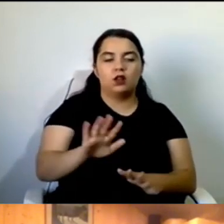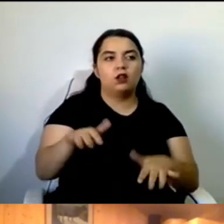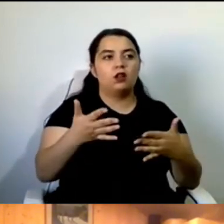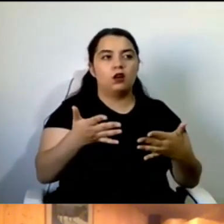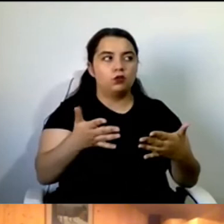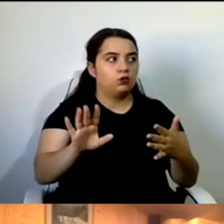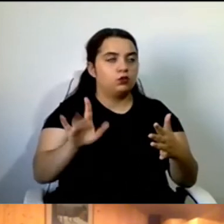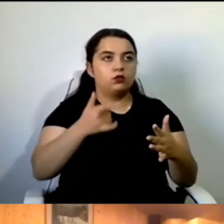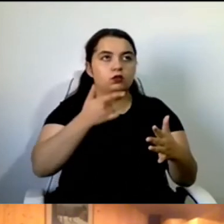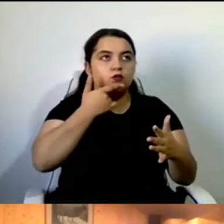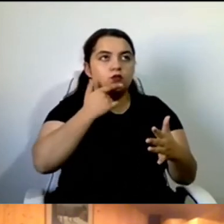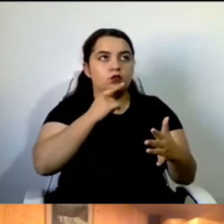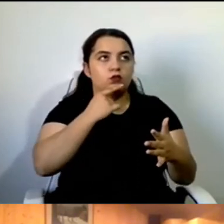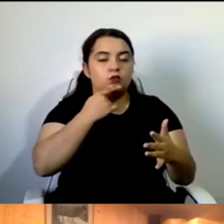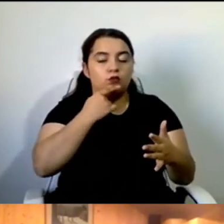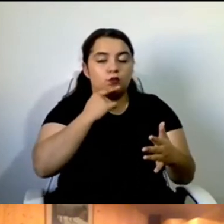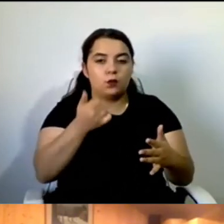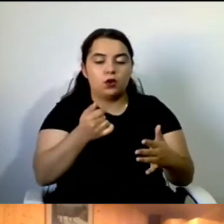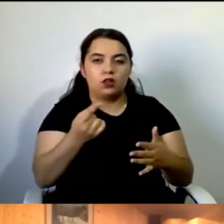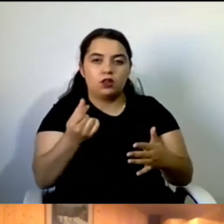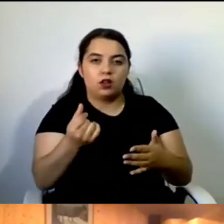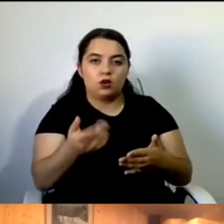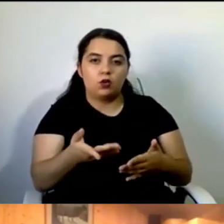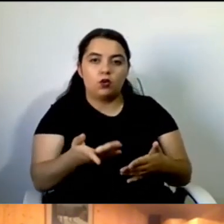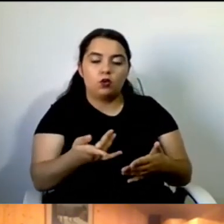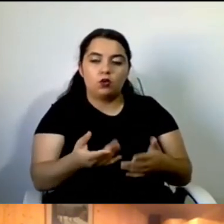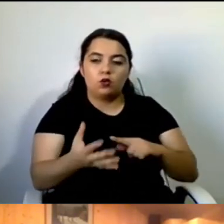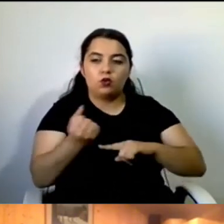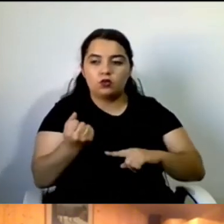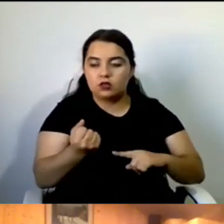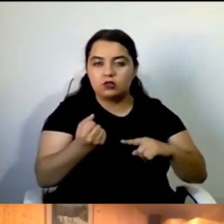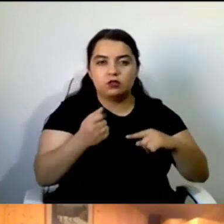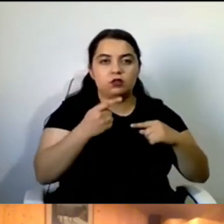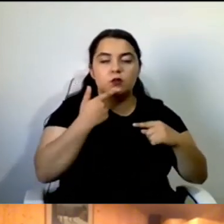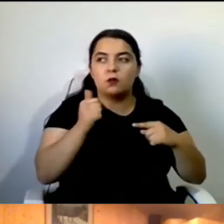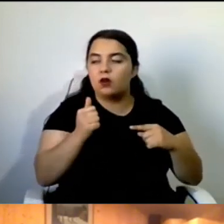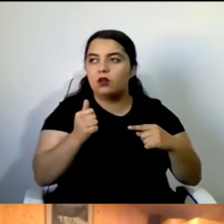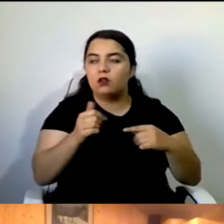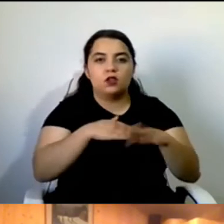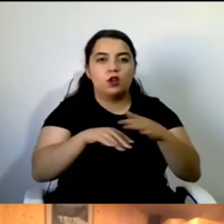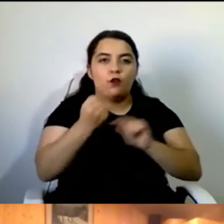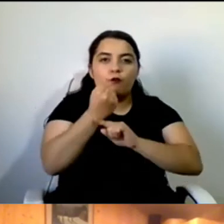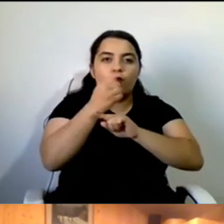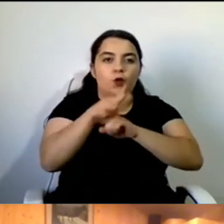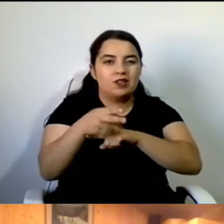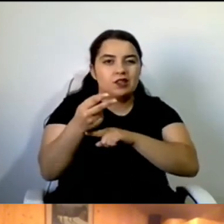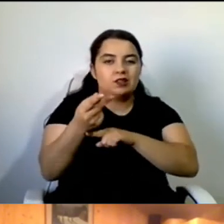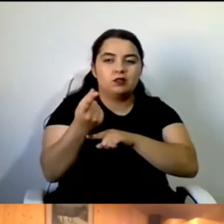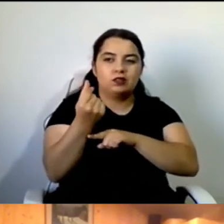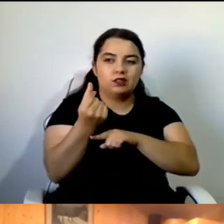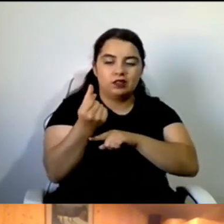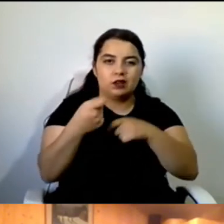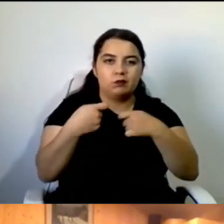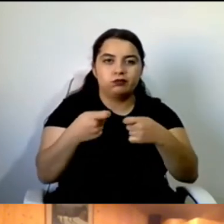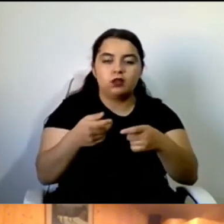costly training or a trip where, for example, your assistance things. So you get very limited